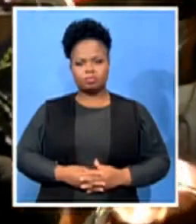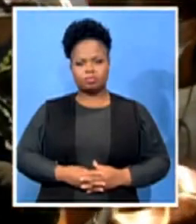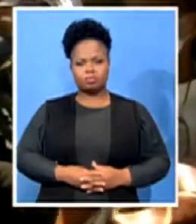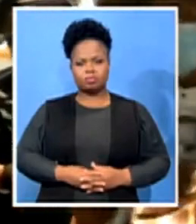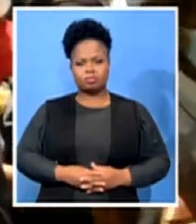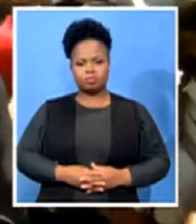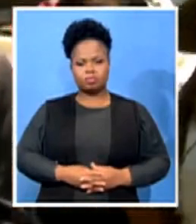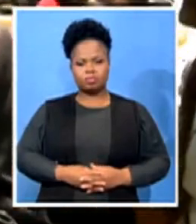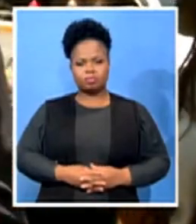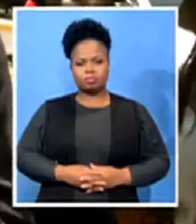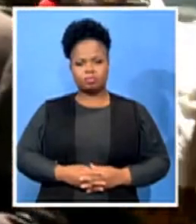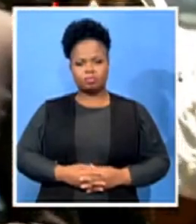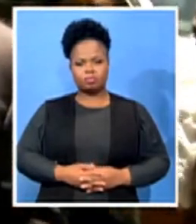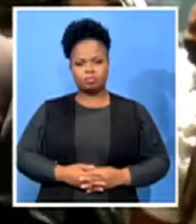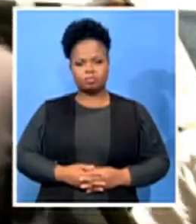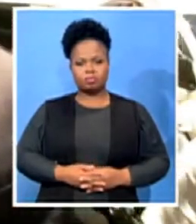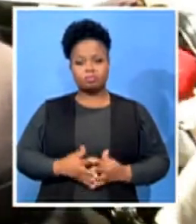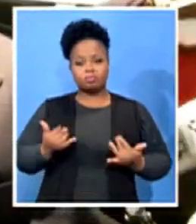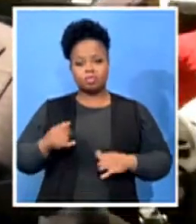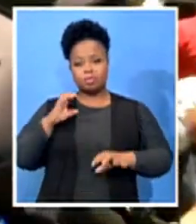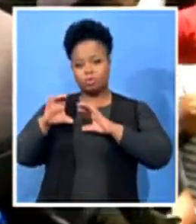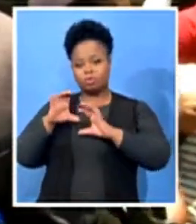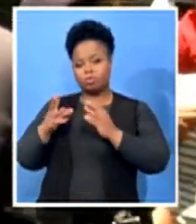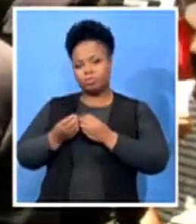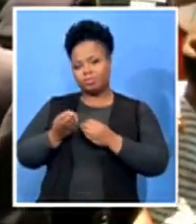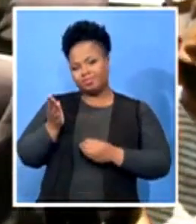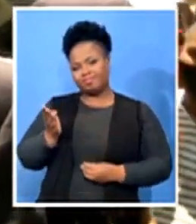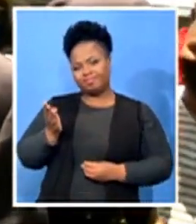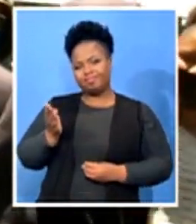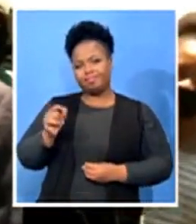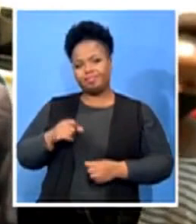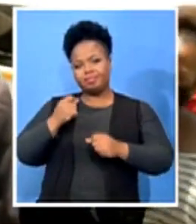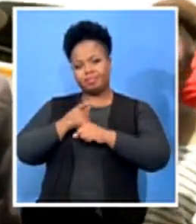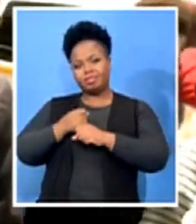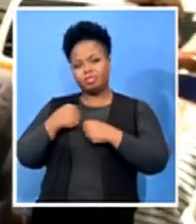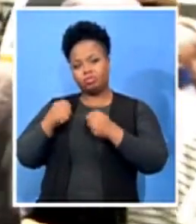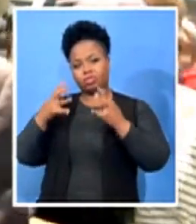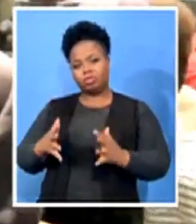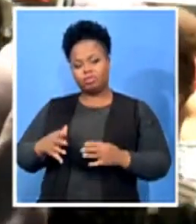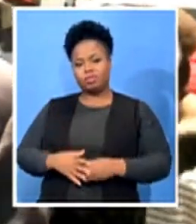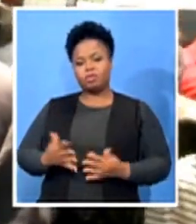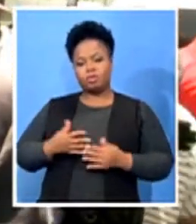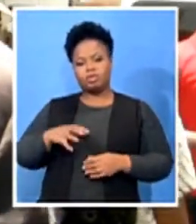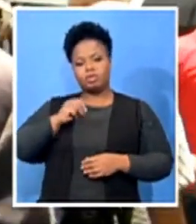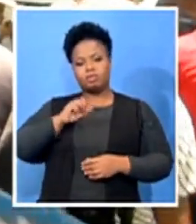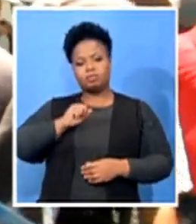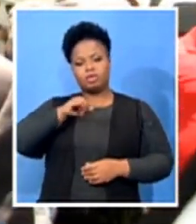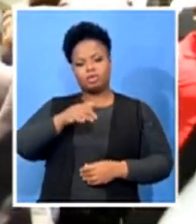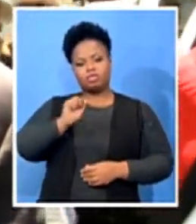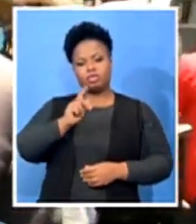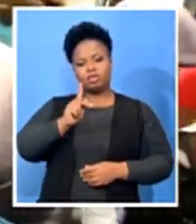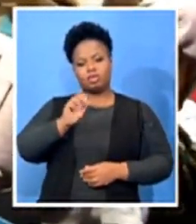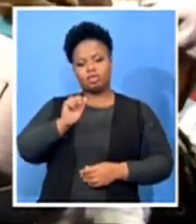He's now communicating with the taxi driver in Majaka Tata taxi rank in